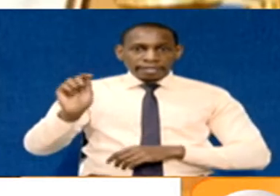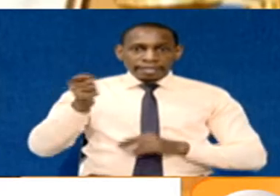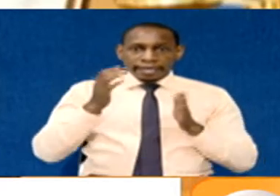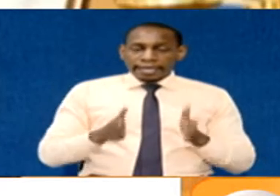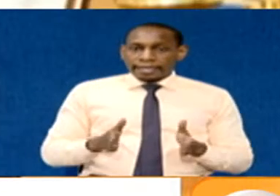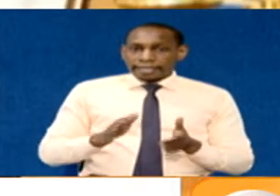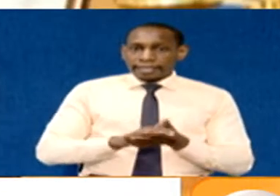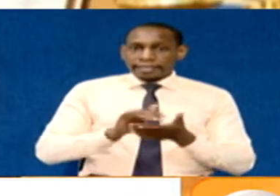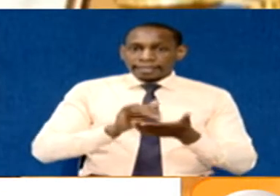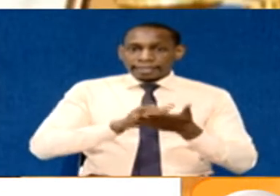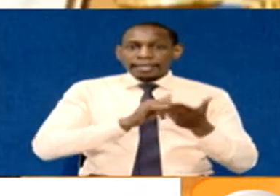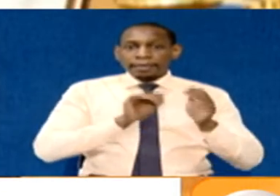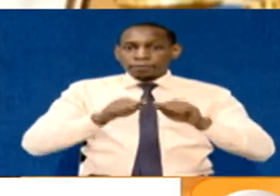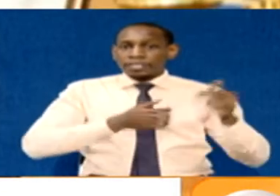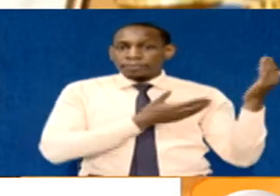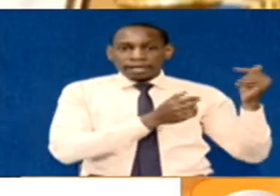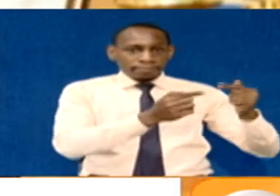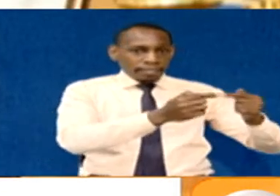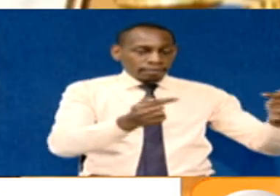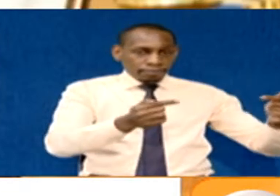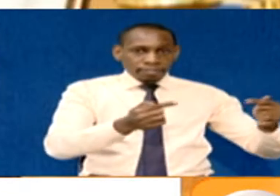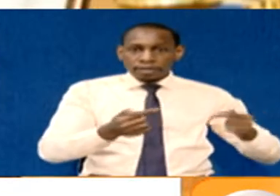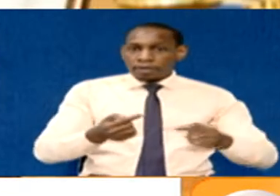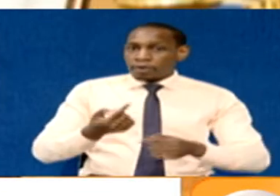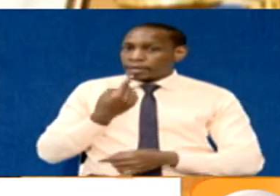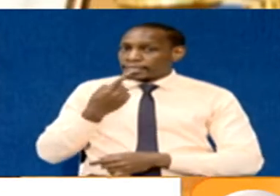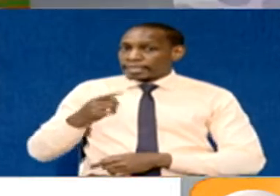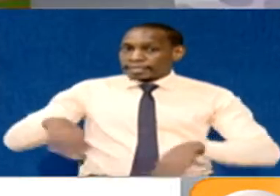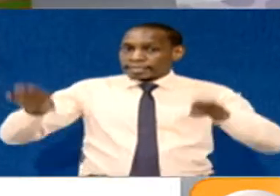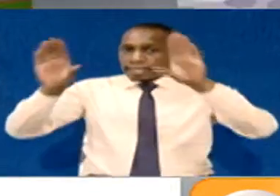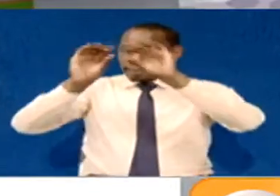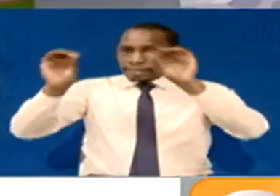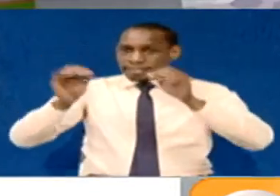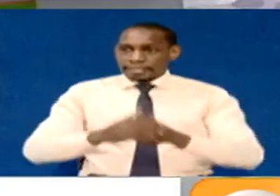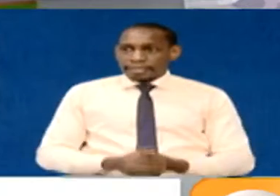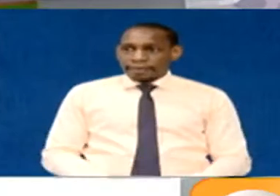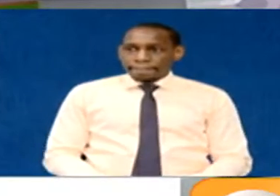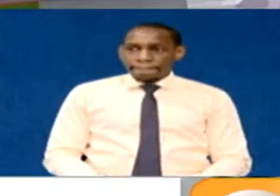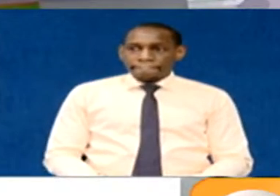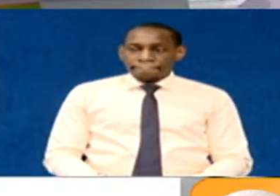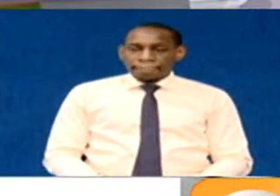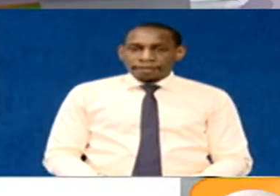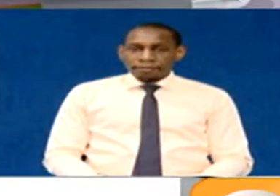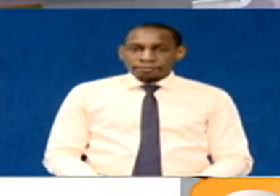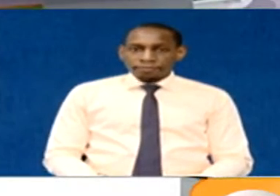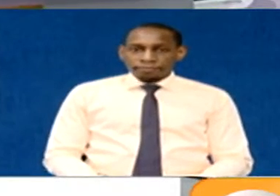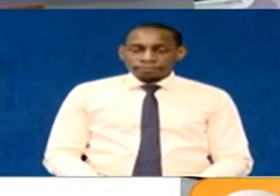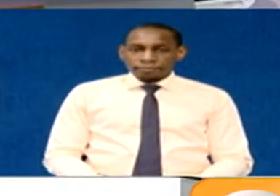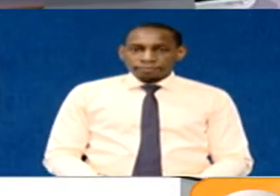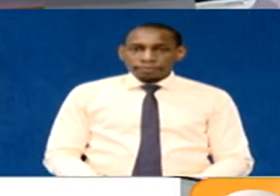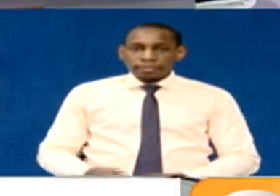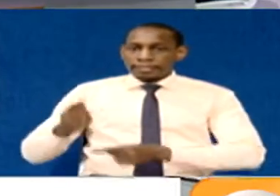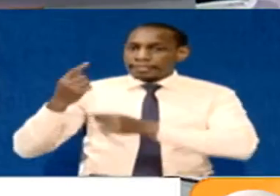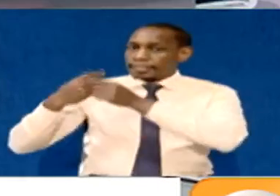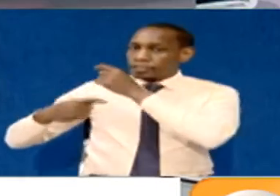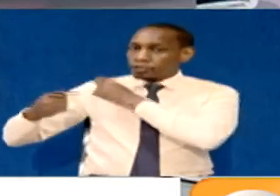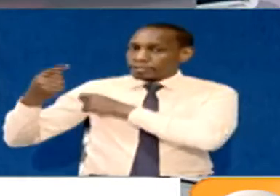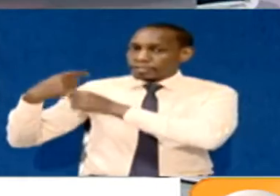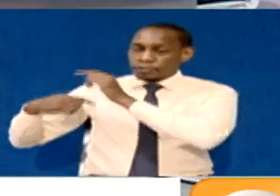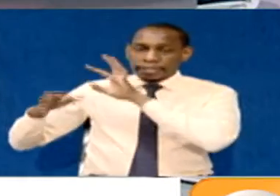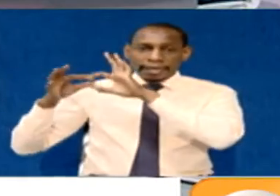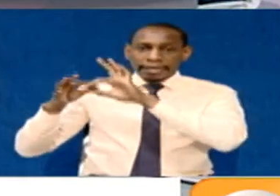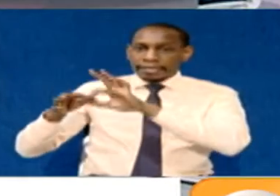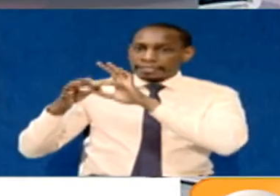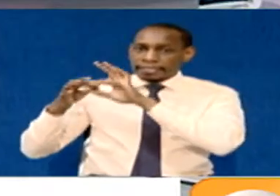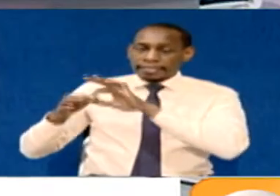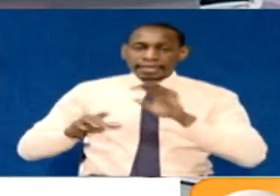what one would expect the opposition to tell the president. Yeah, so just my last statement, it's an upheaval of norms and traditions